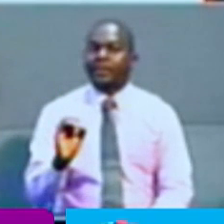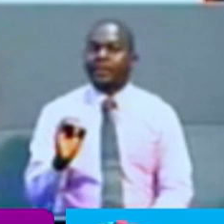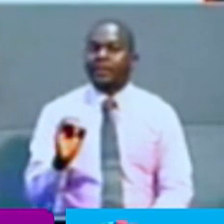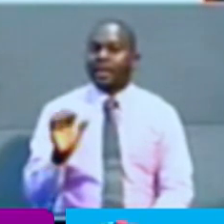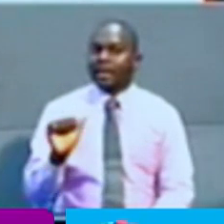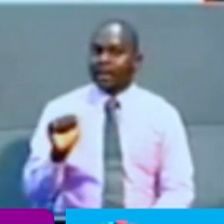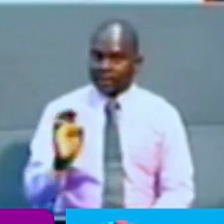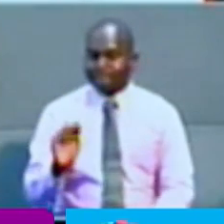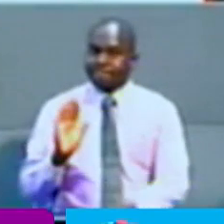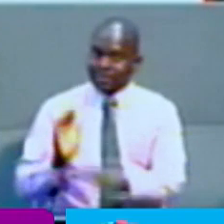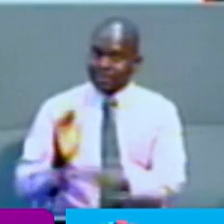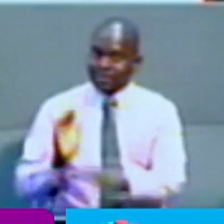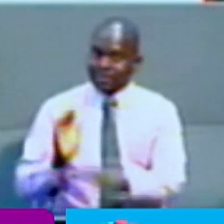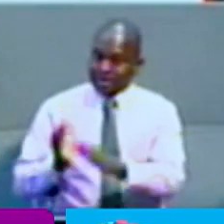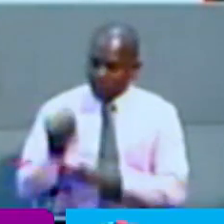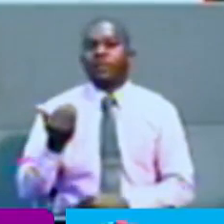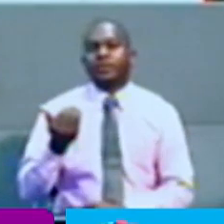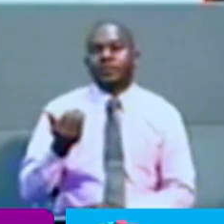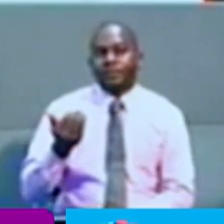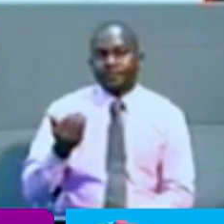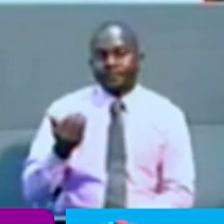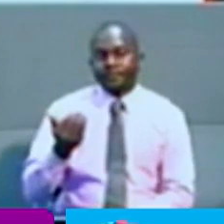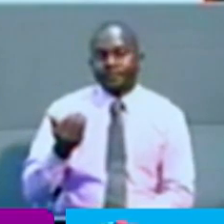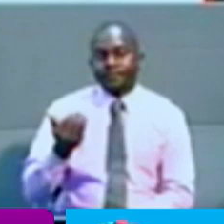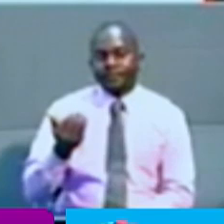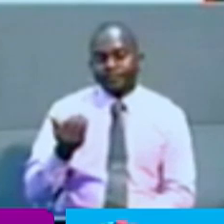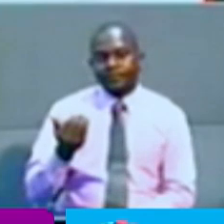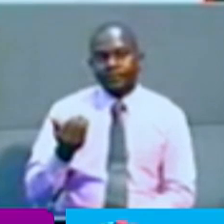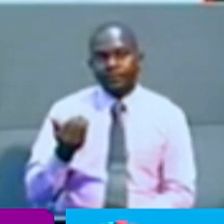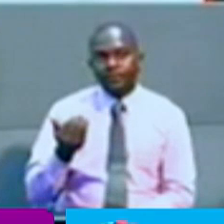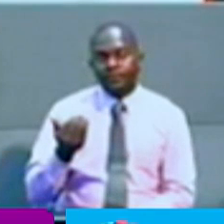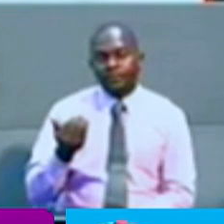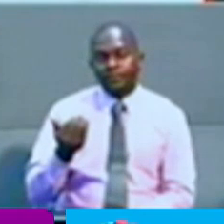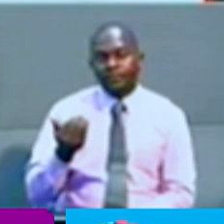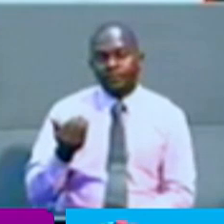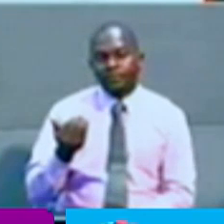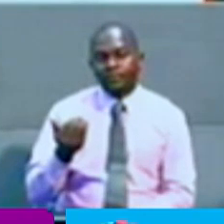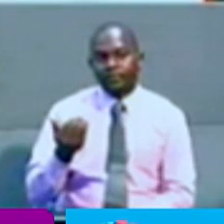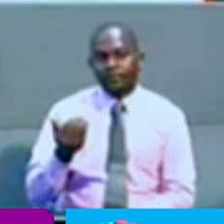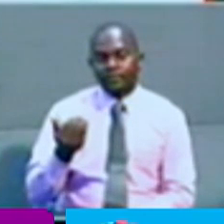to the 11th hour and a half of the night,